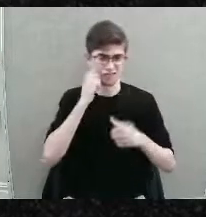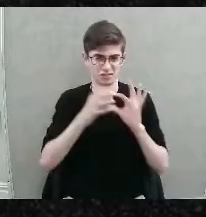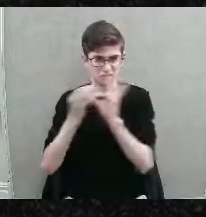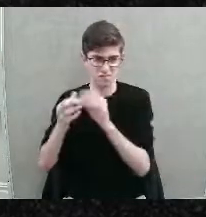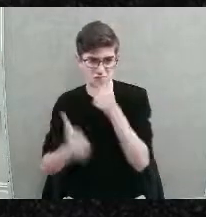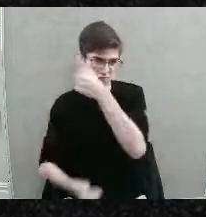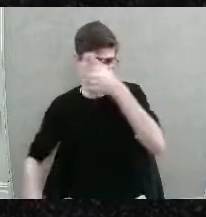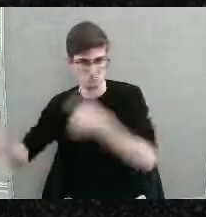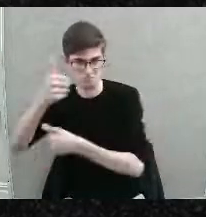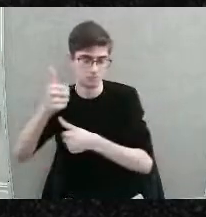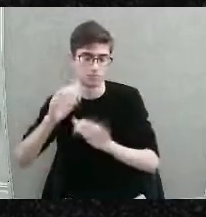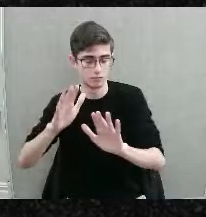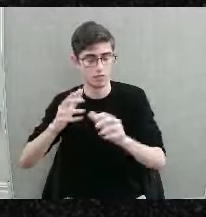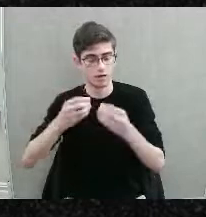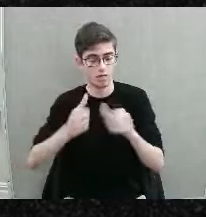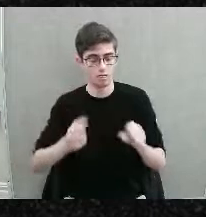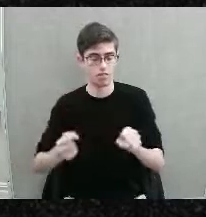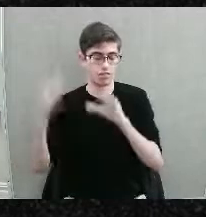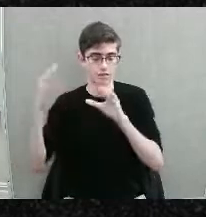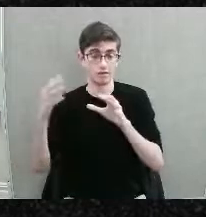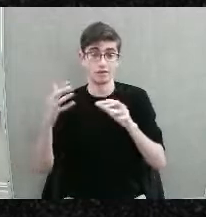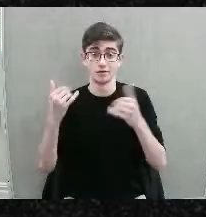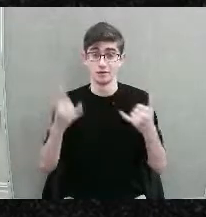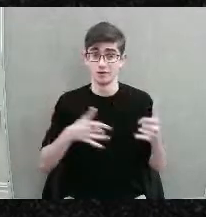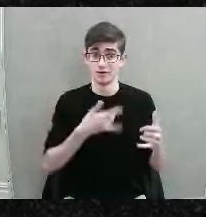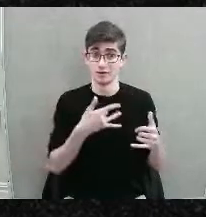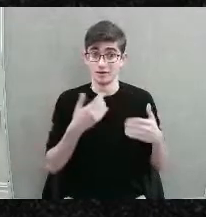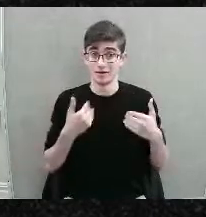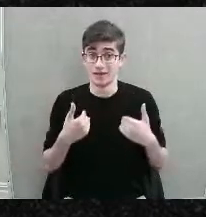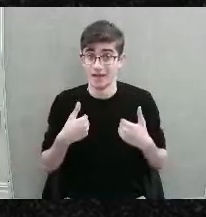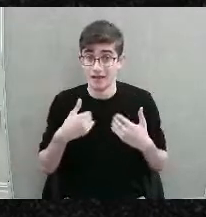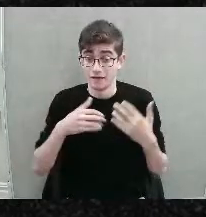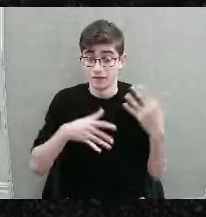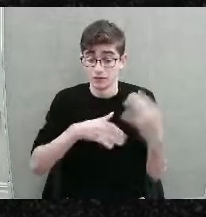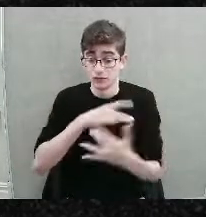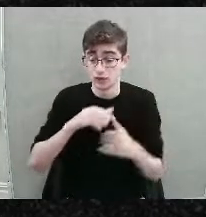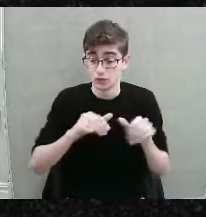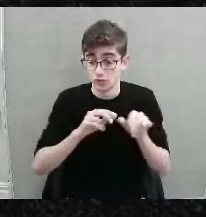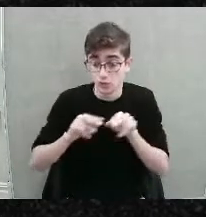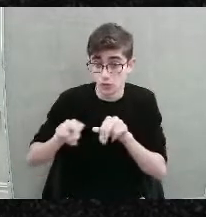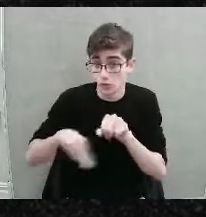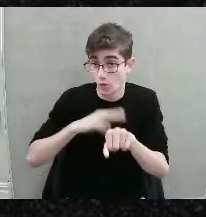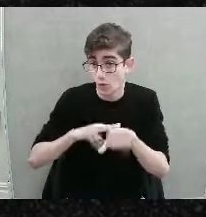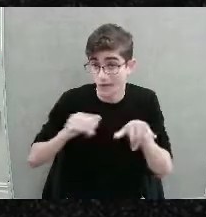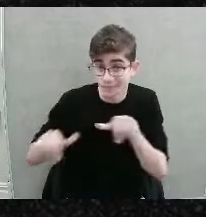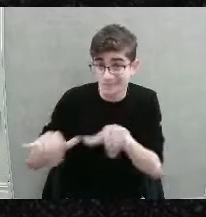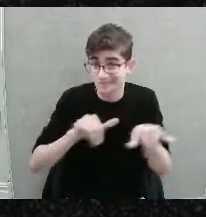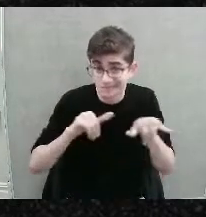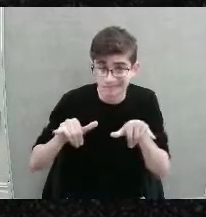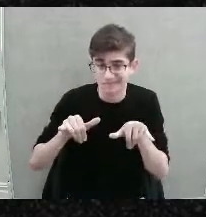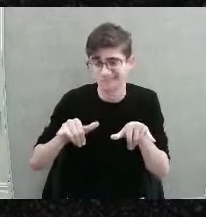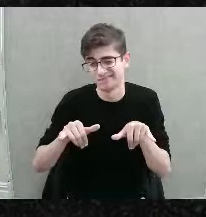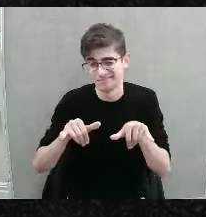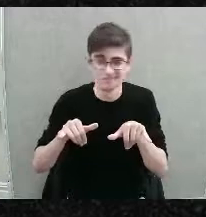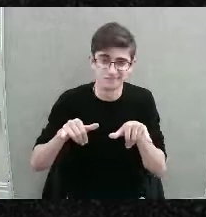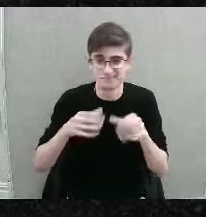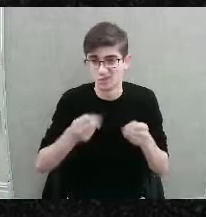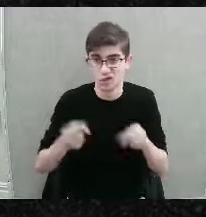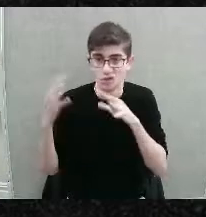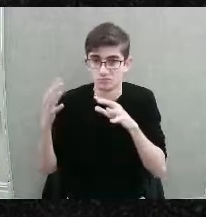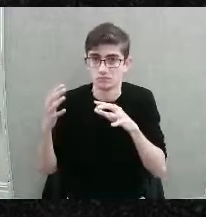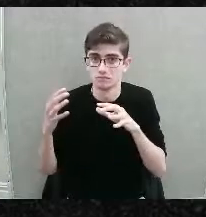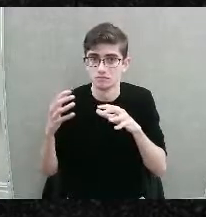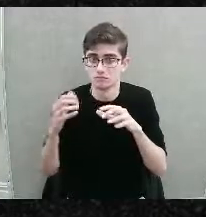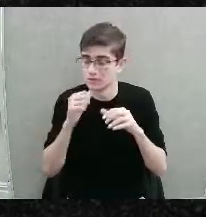idea that we had a social order that made life meaningful is not there anymore. And at the same